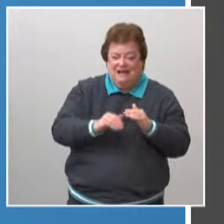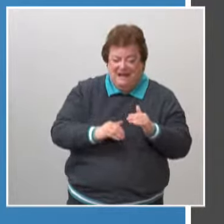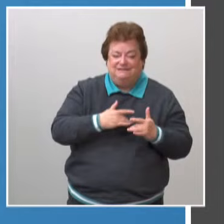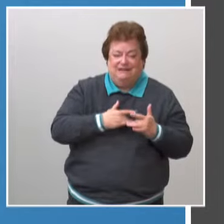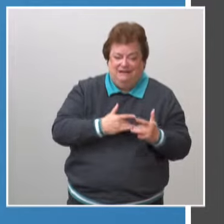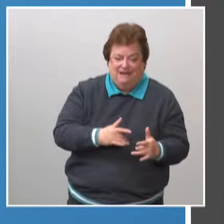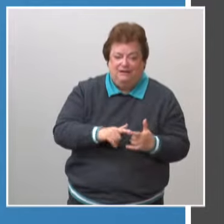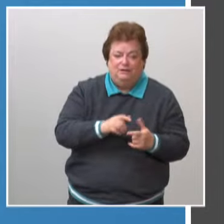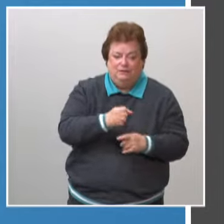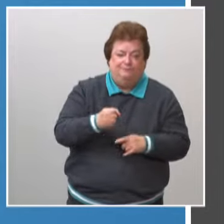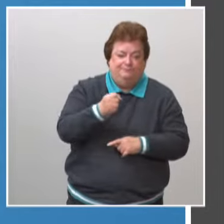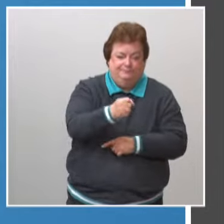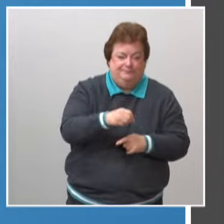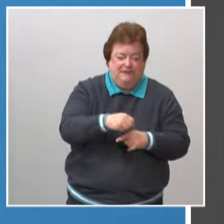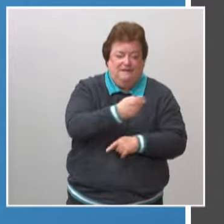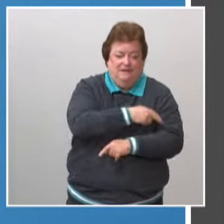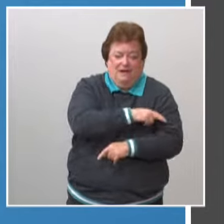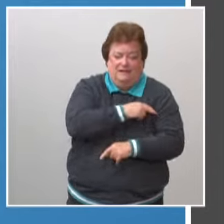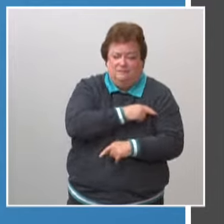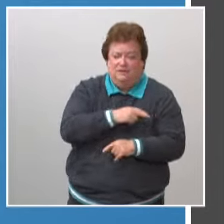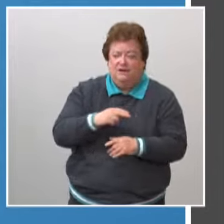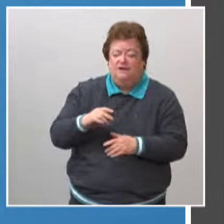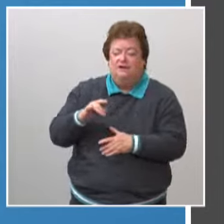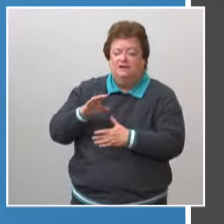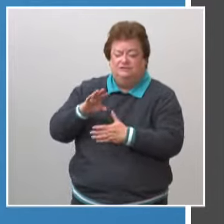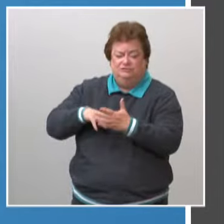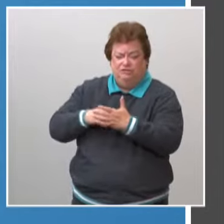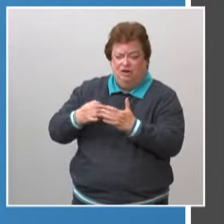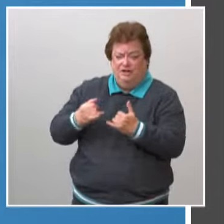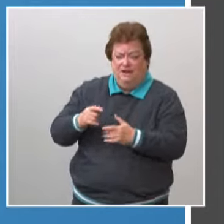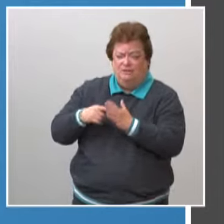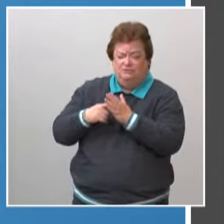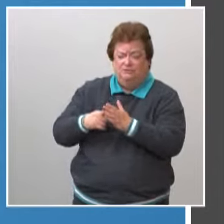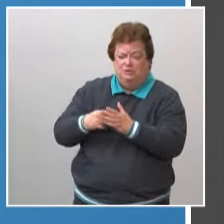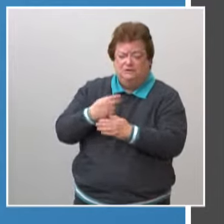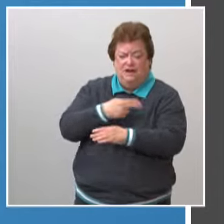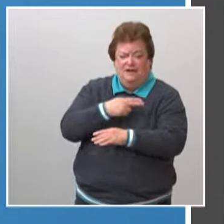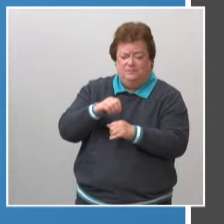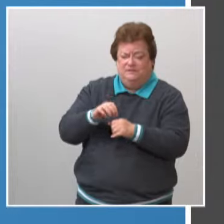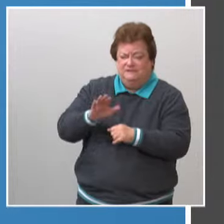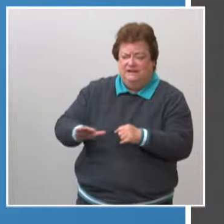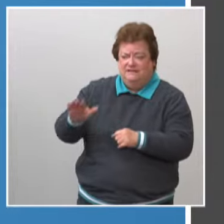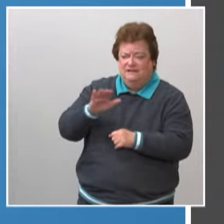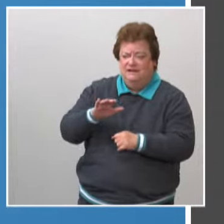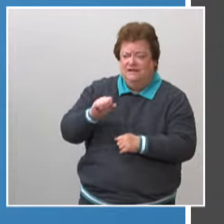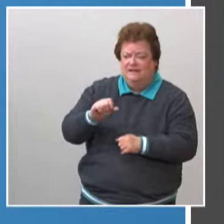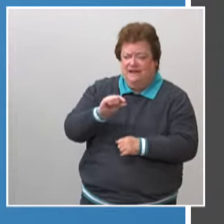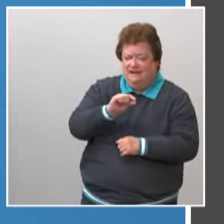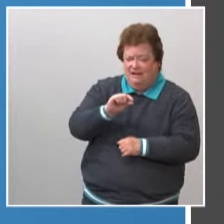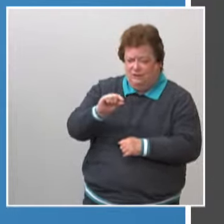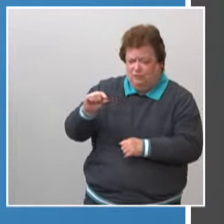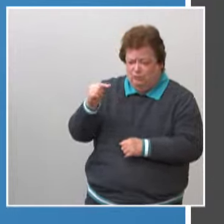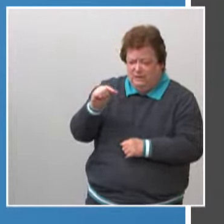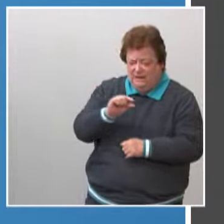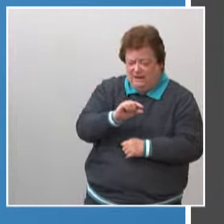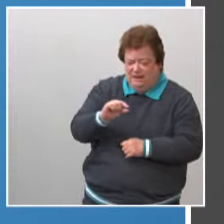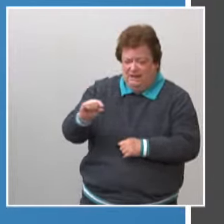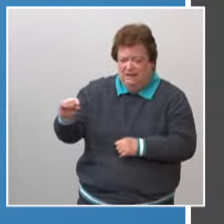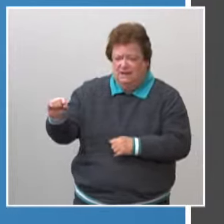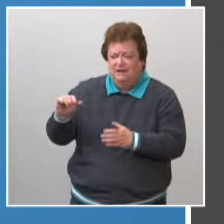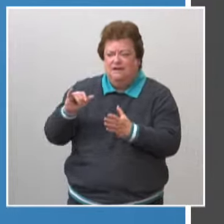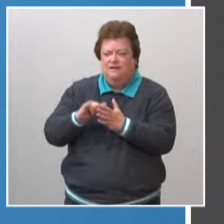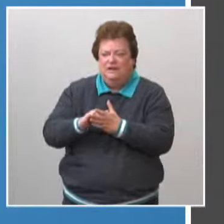be hospitalized. The chart shows hospitalizations in the state. The very slim green area along the bottom are people